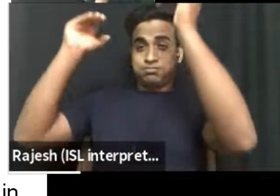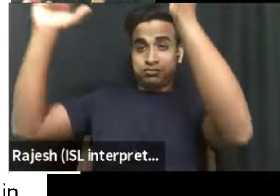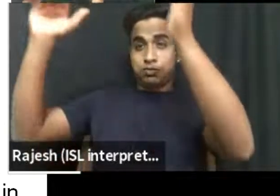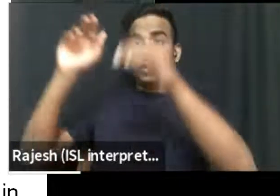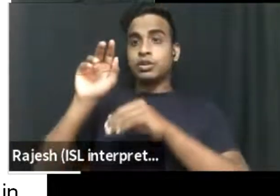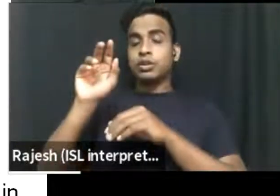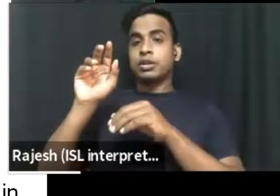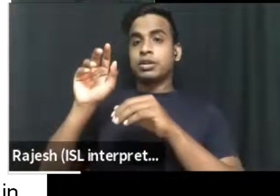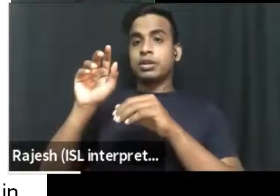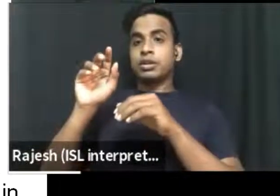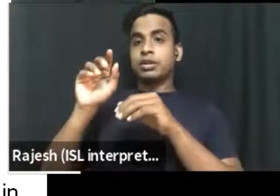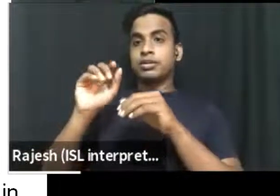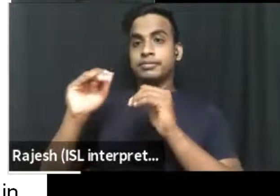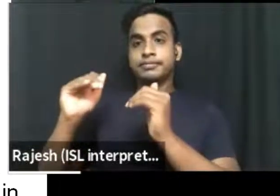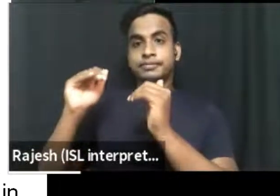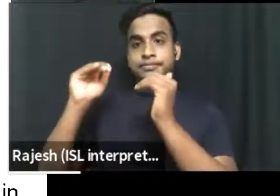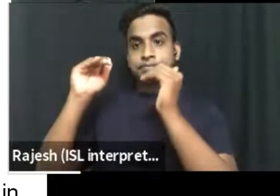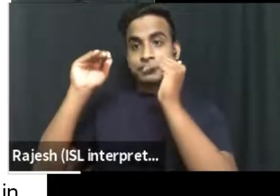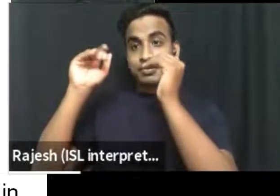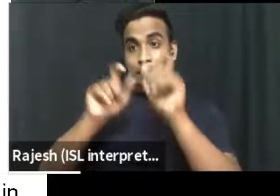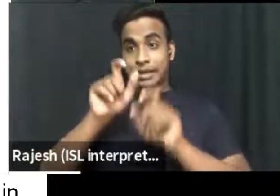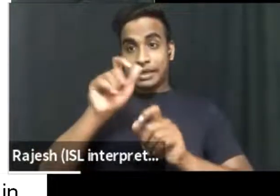74th session of